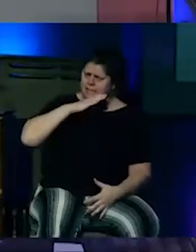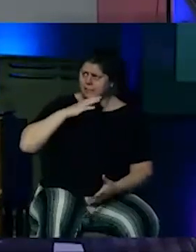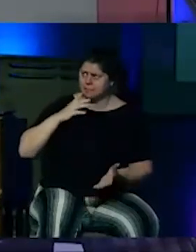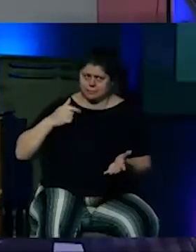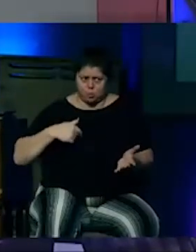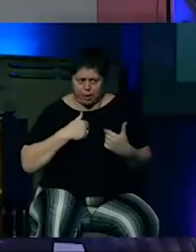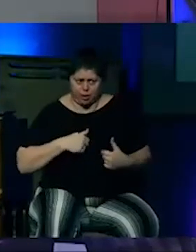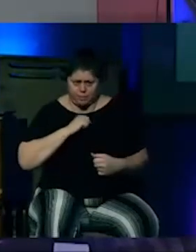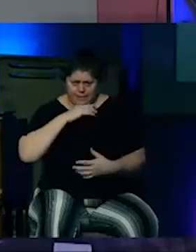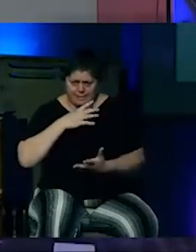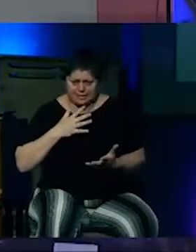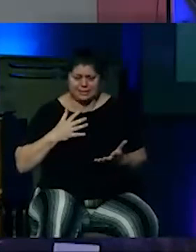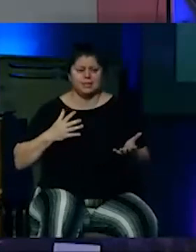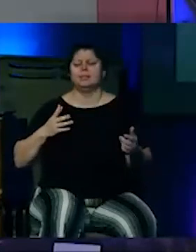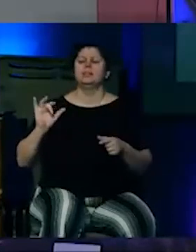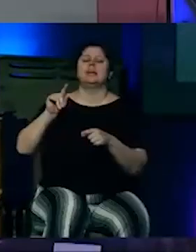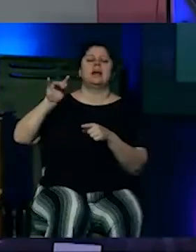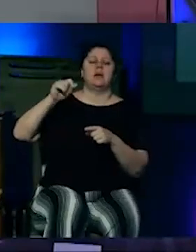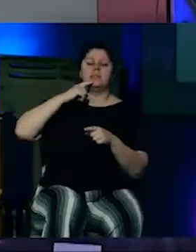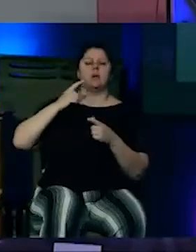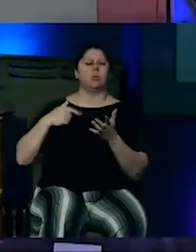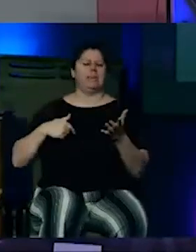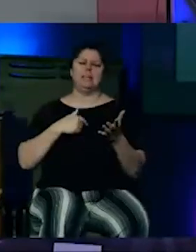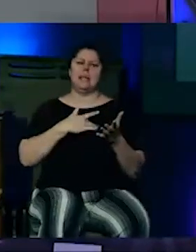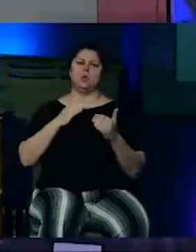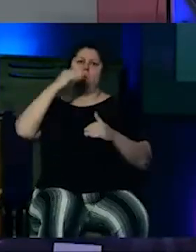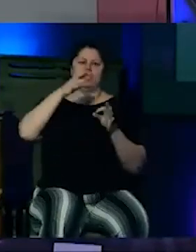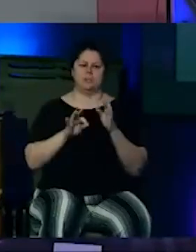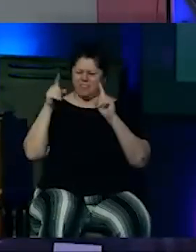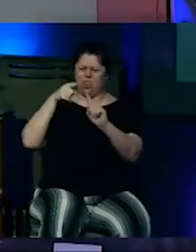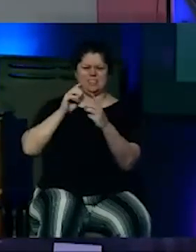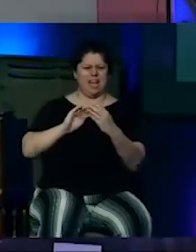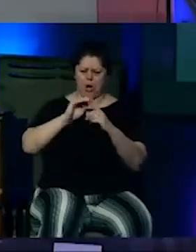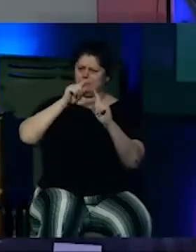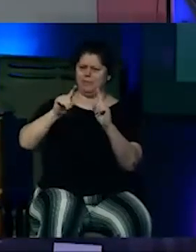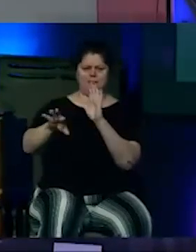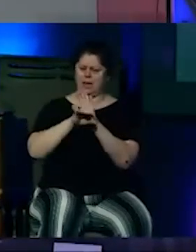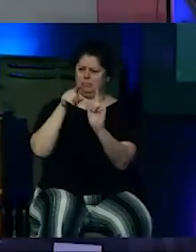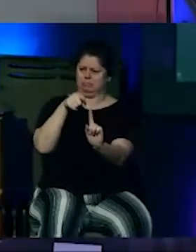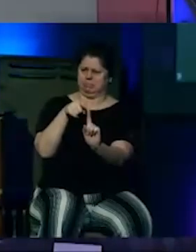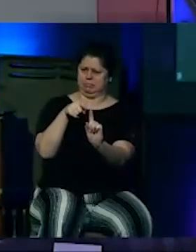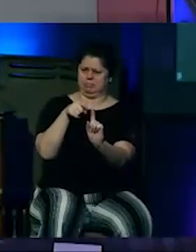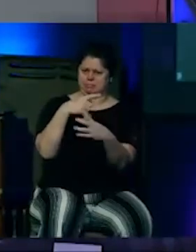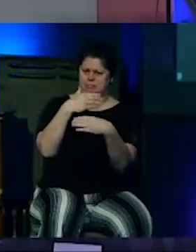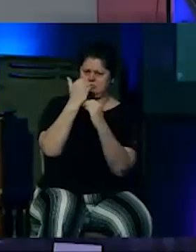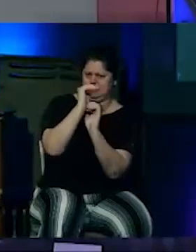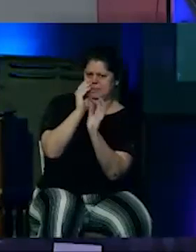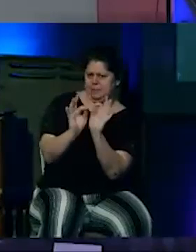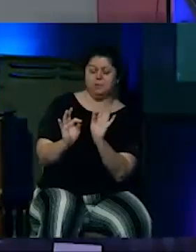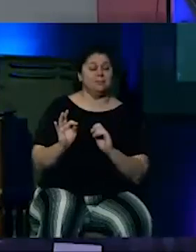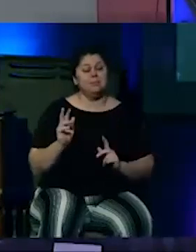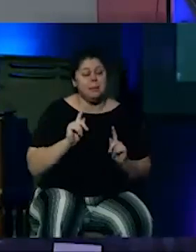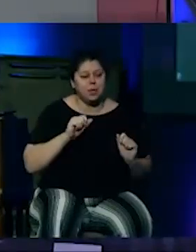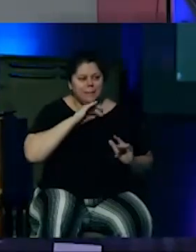And it's always not that. It's kind of like Kai was saying, we kind of want to oversimplify, oh, this is the narrative, or this is the narrative. People are just messy. And the good